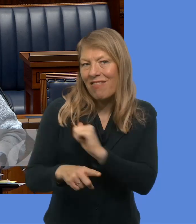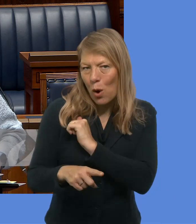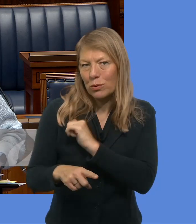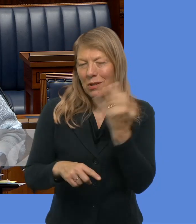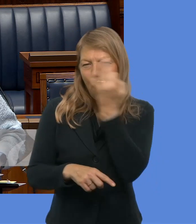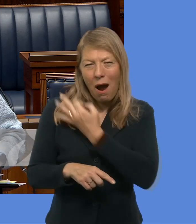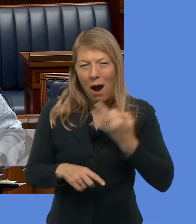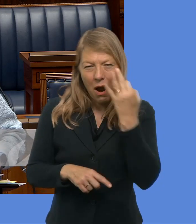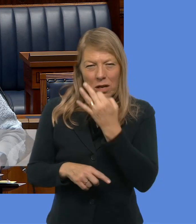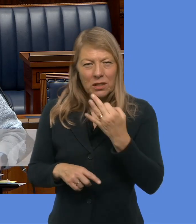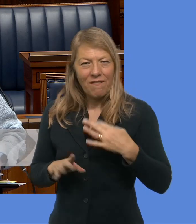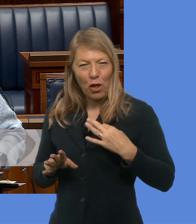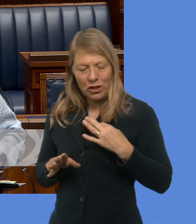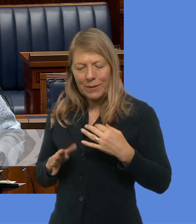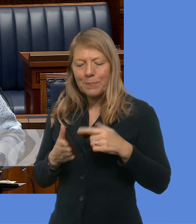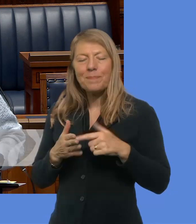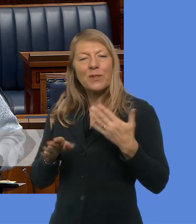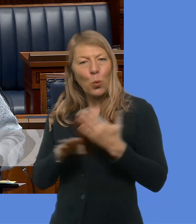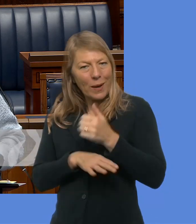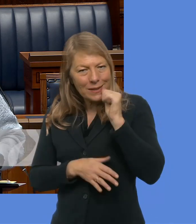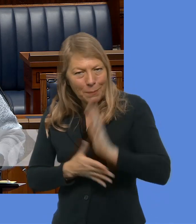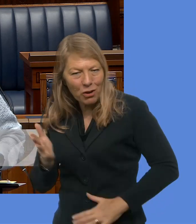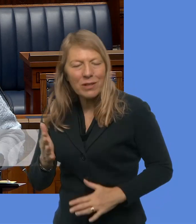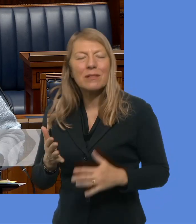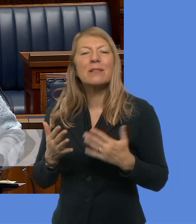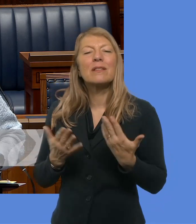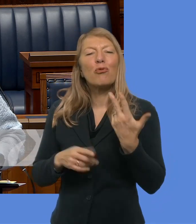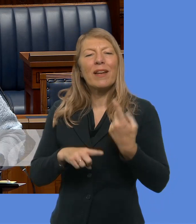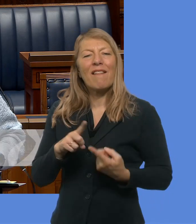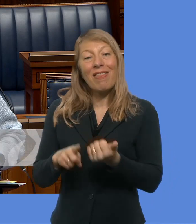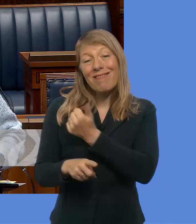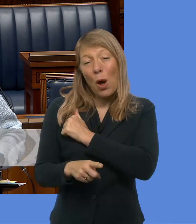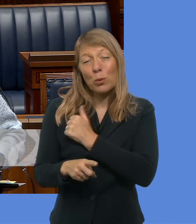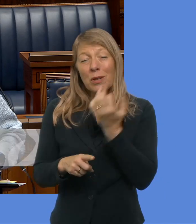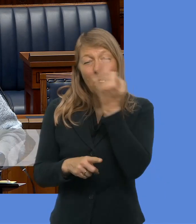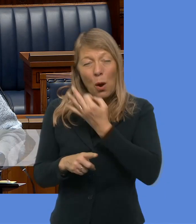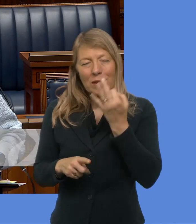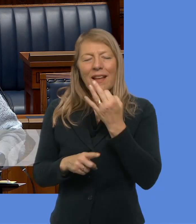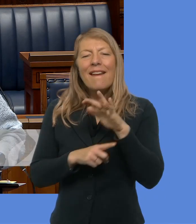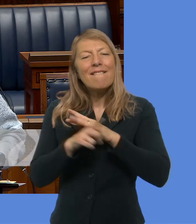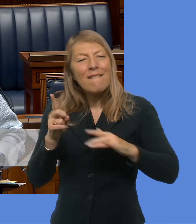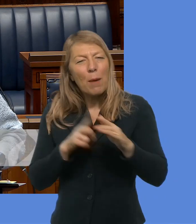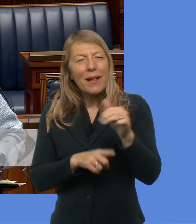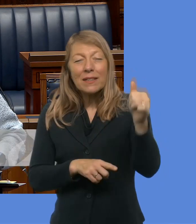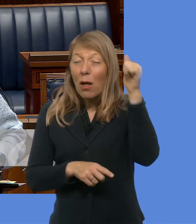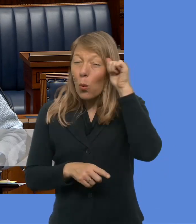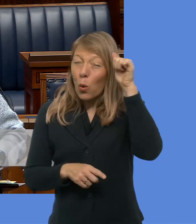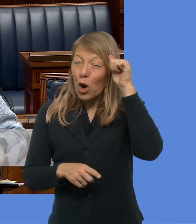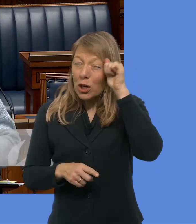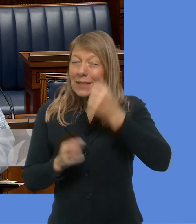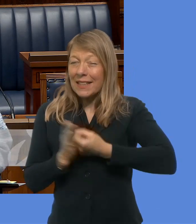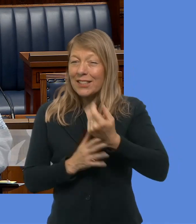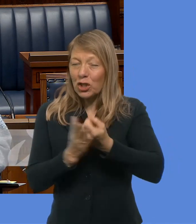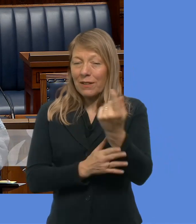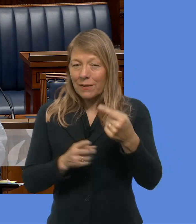work experience, over 3,500 hours of environmental awareness initiatives, and 2,400 hours plus